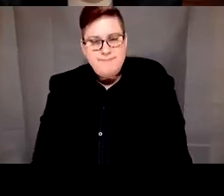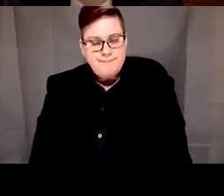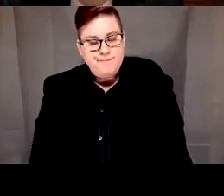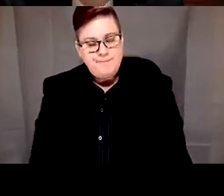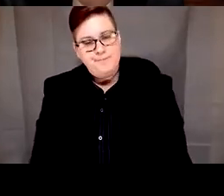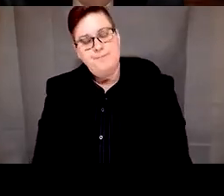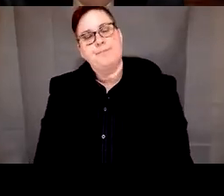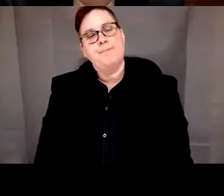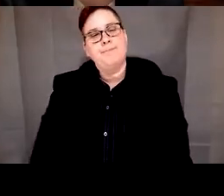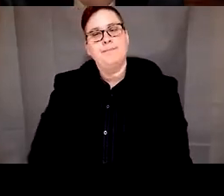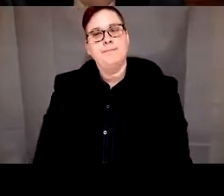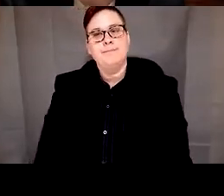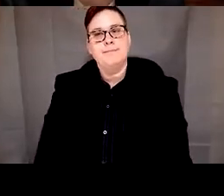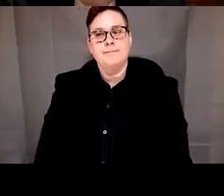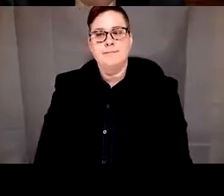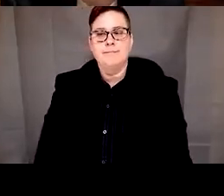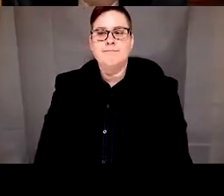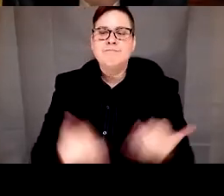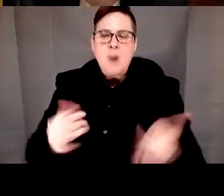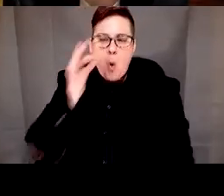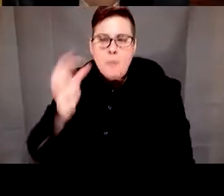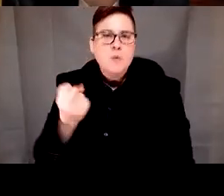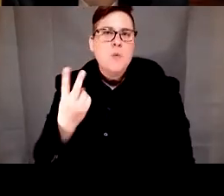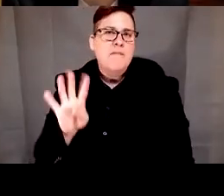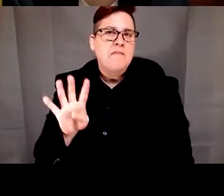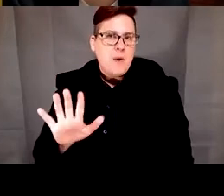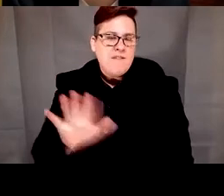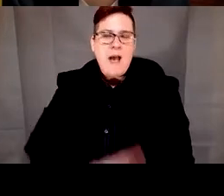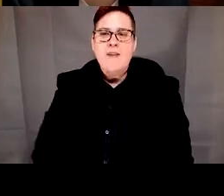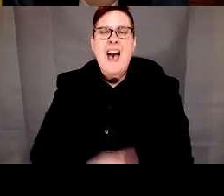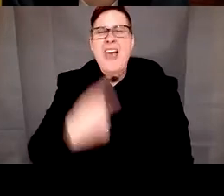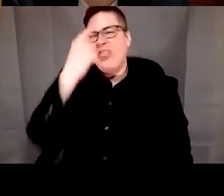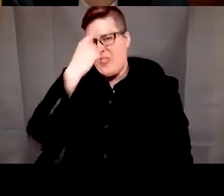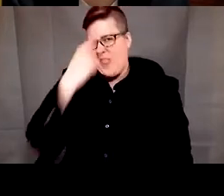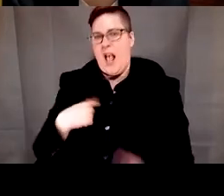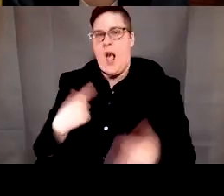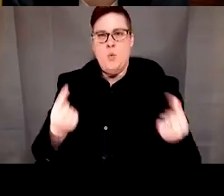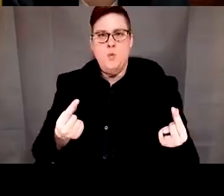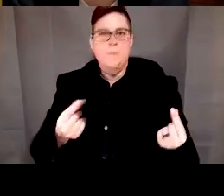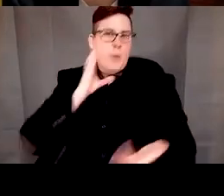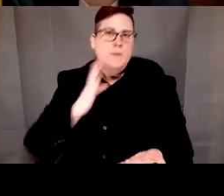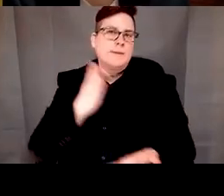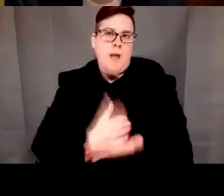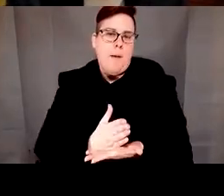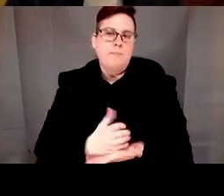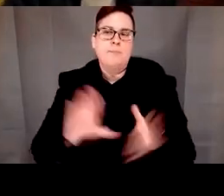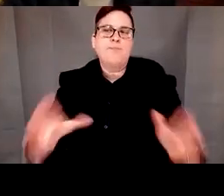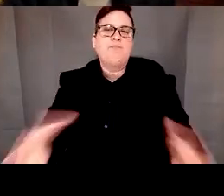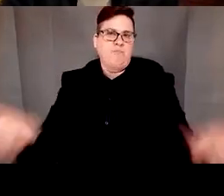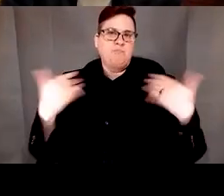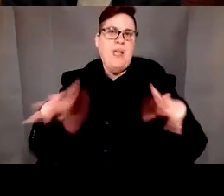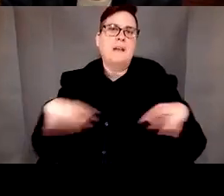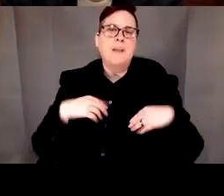So it's almost 12:45 right now. And I think what I'm going to do is stop and open it up for